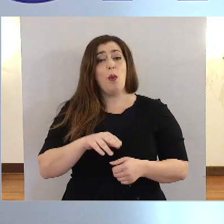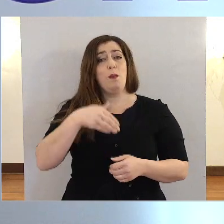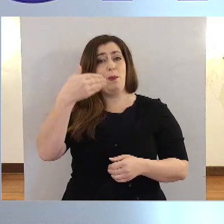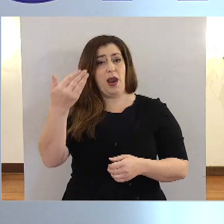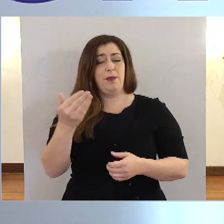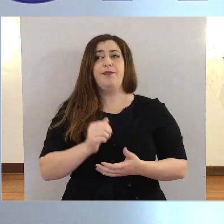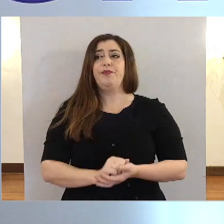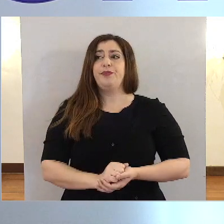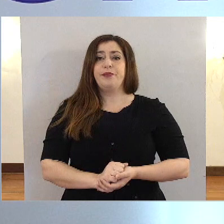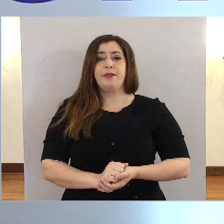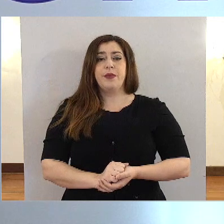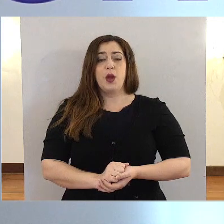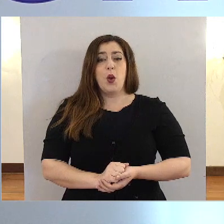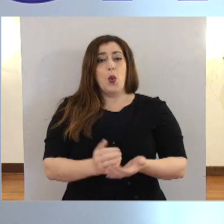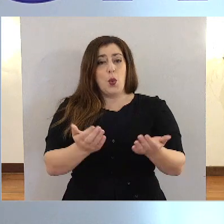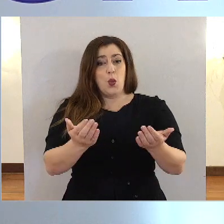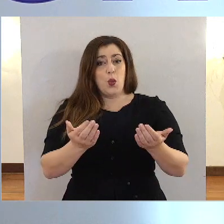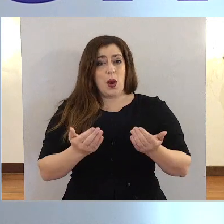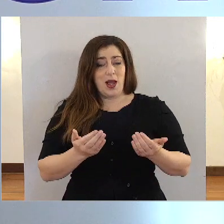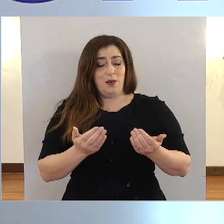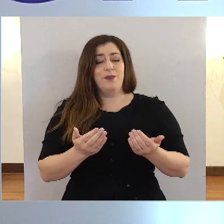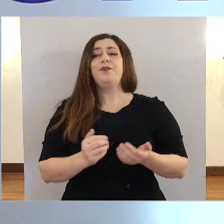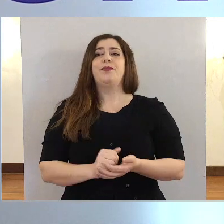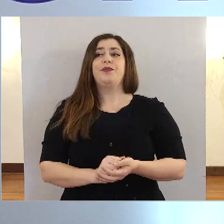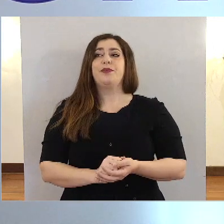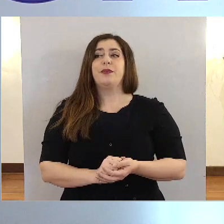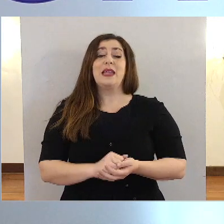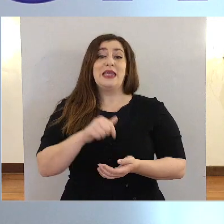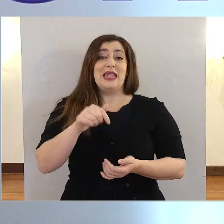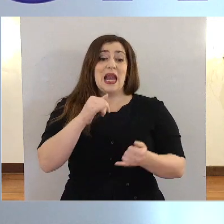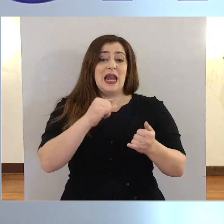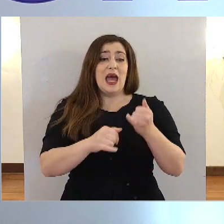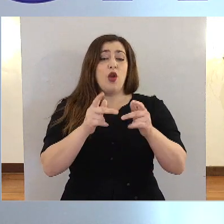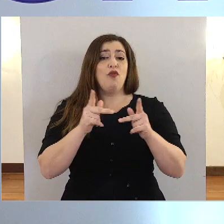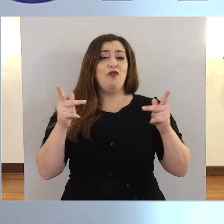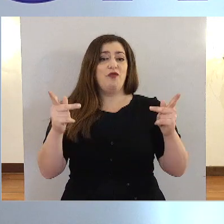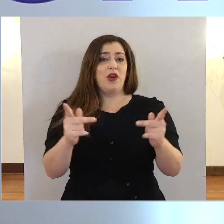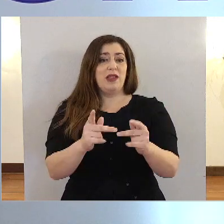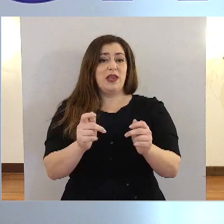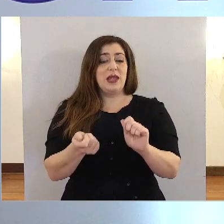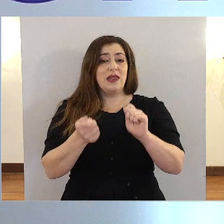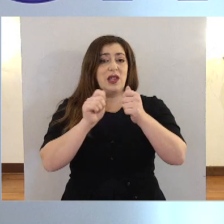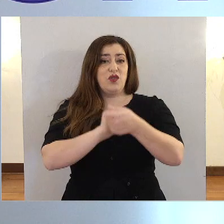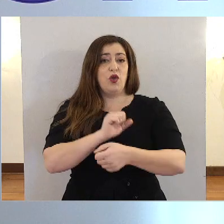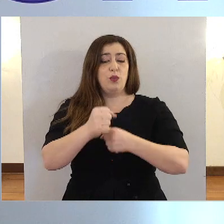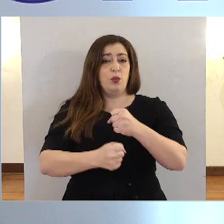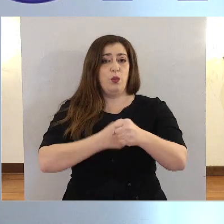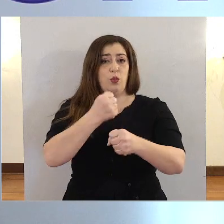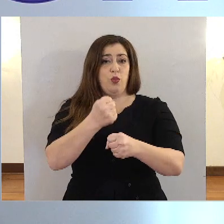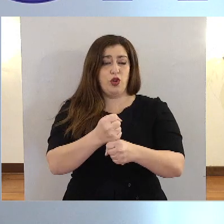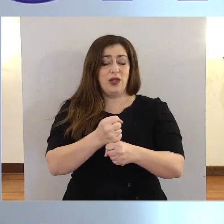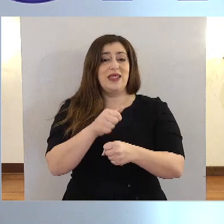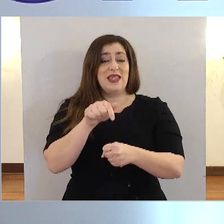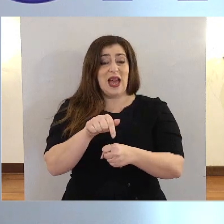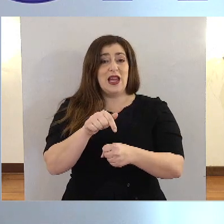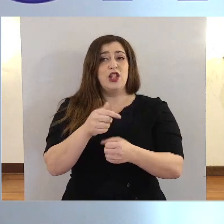on behalf of the project partners for the final conference of the Transform project. which was made possible through co-funding